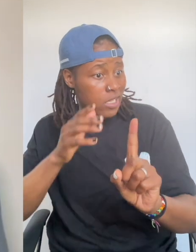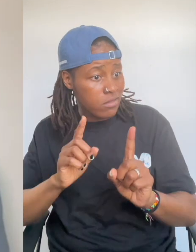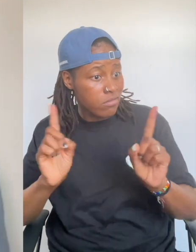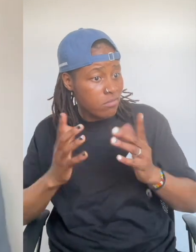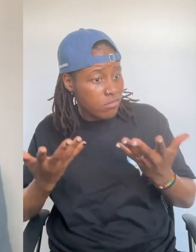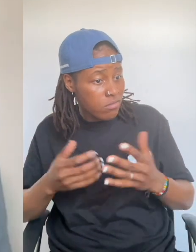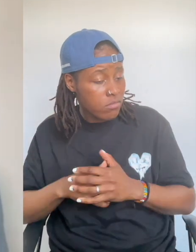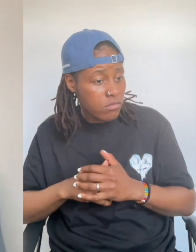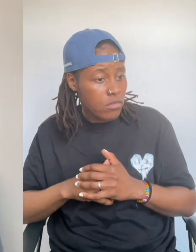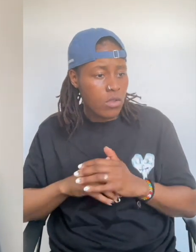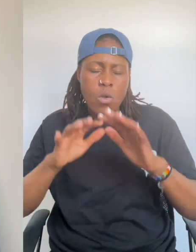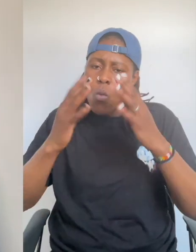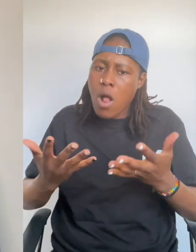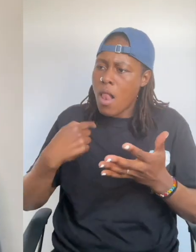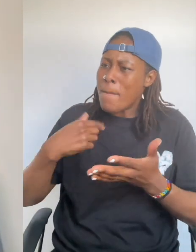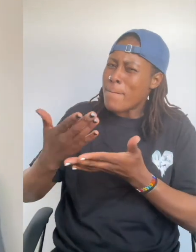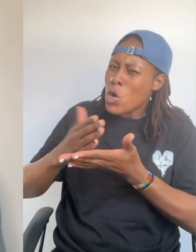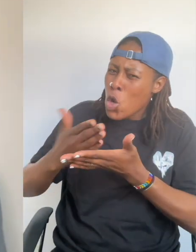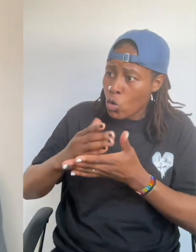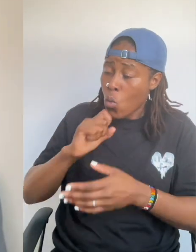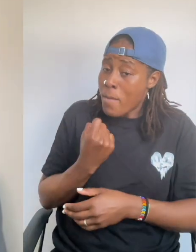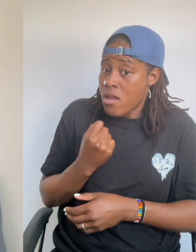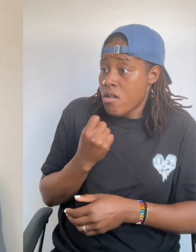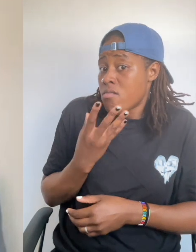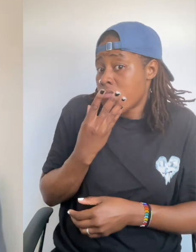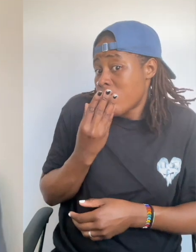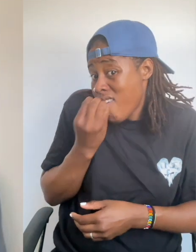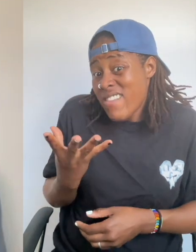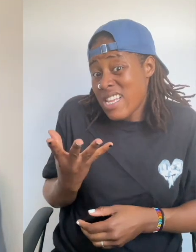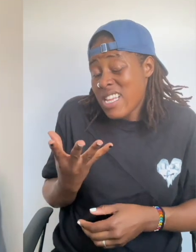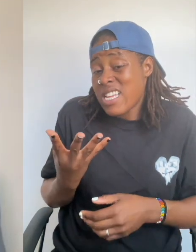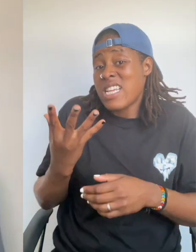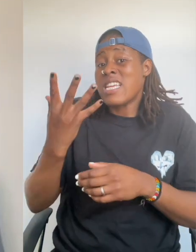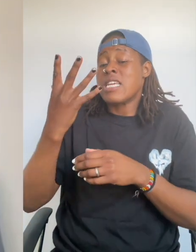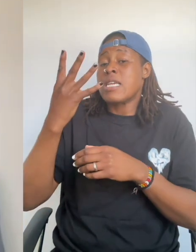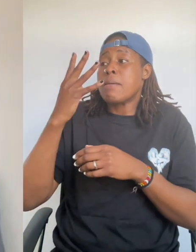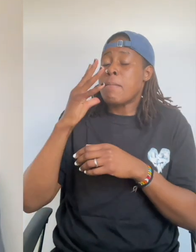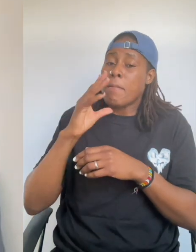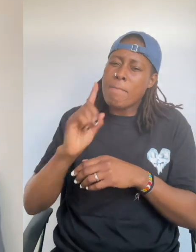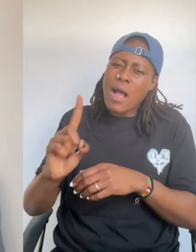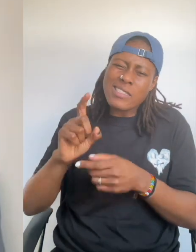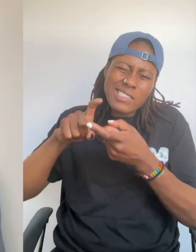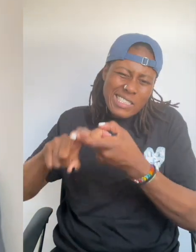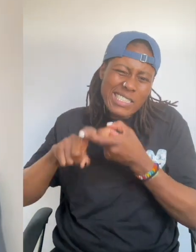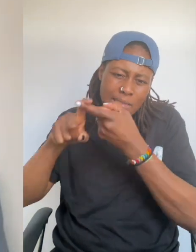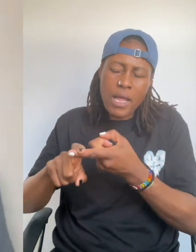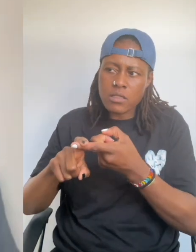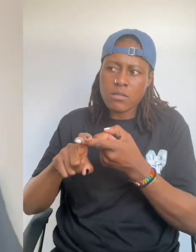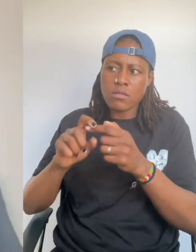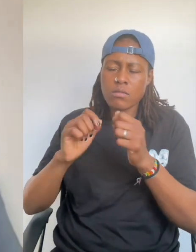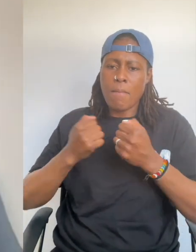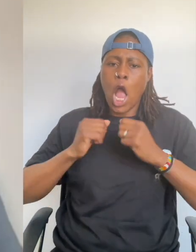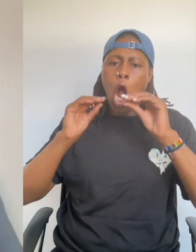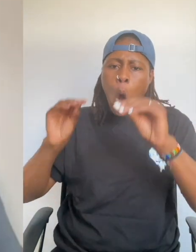Um, well, I'm not sure. It would be nice, but it just depends on what